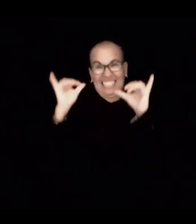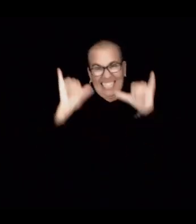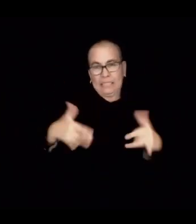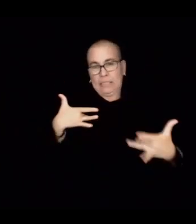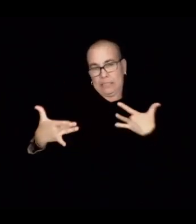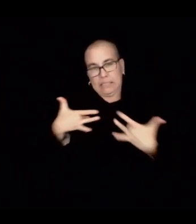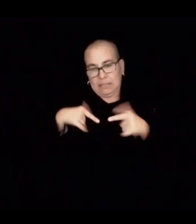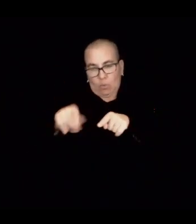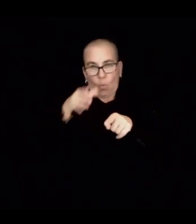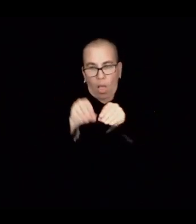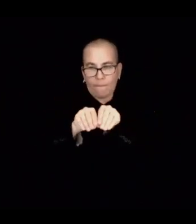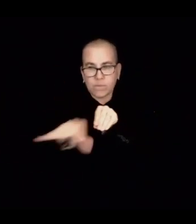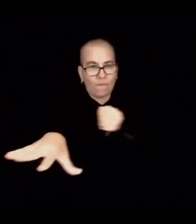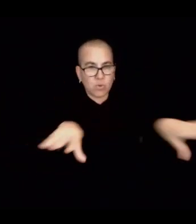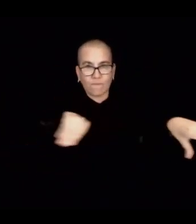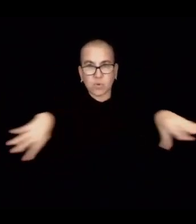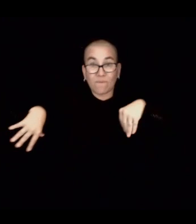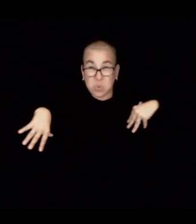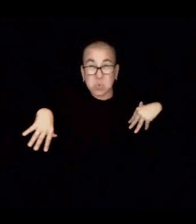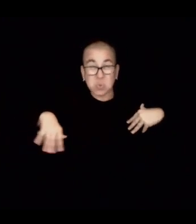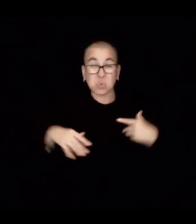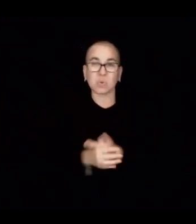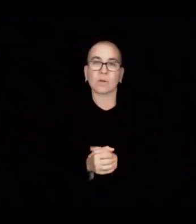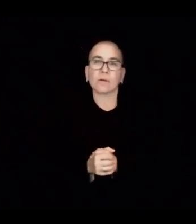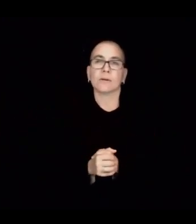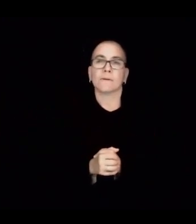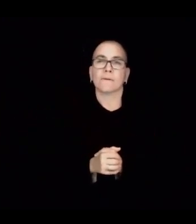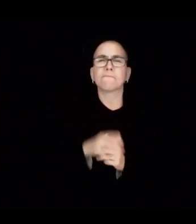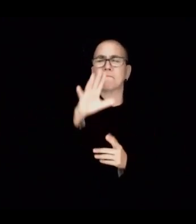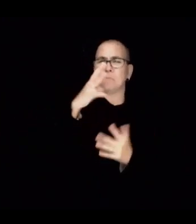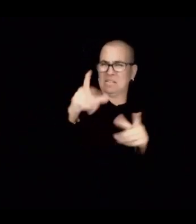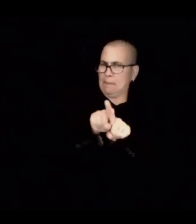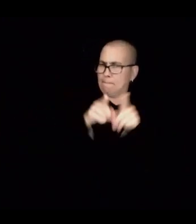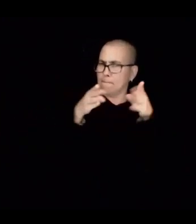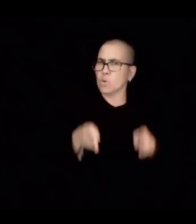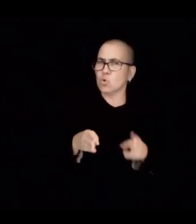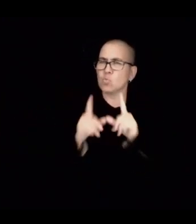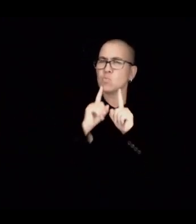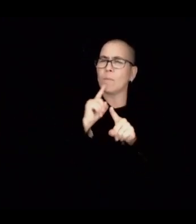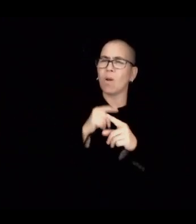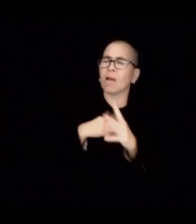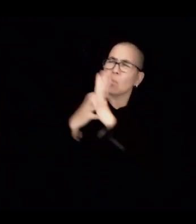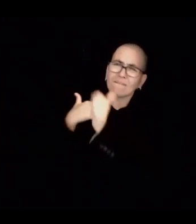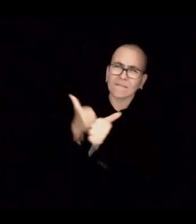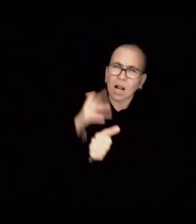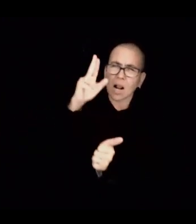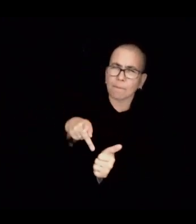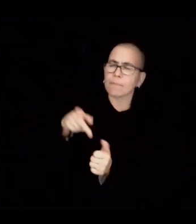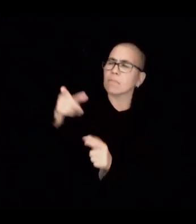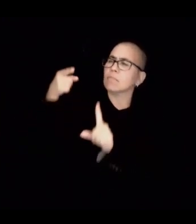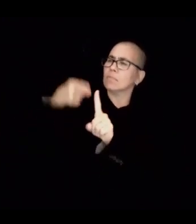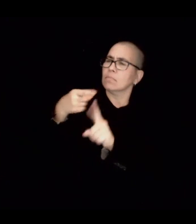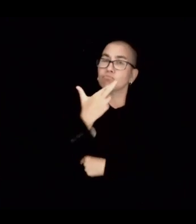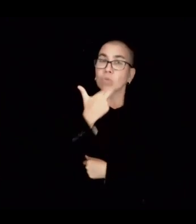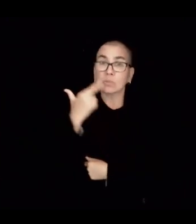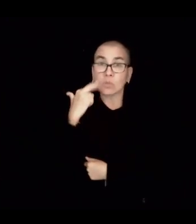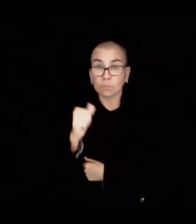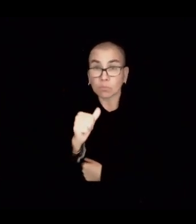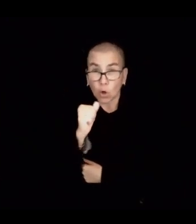and restaurants, are they required to report cases of COVID-19 among staff or